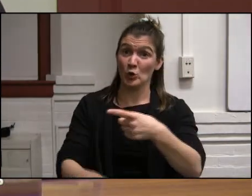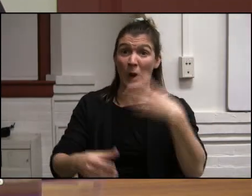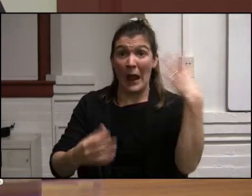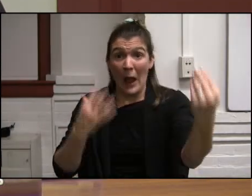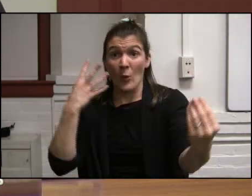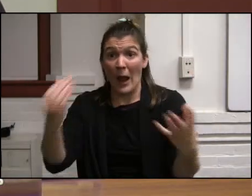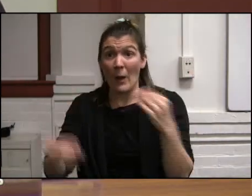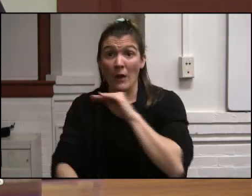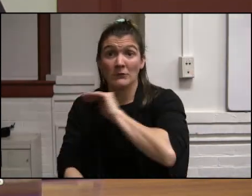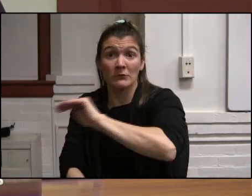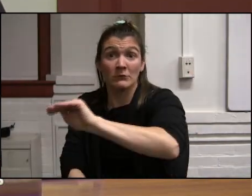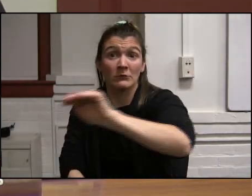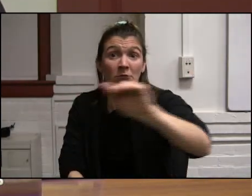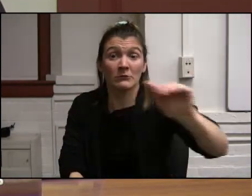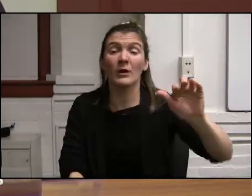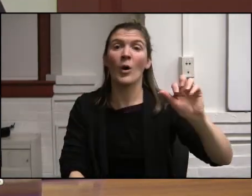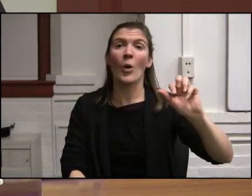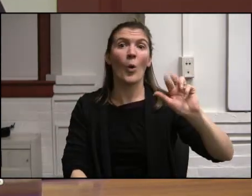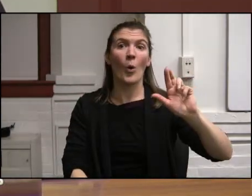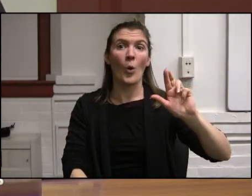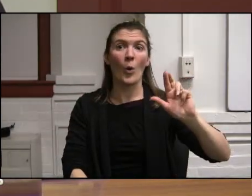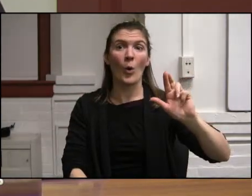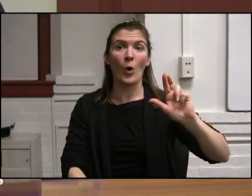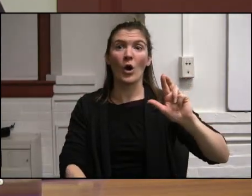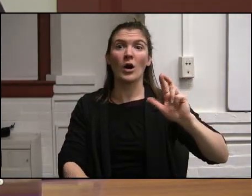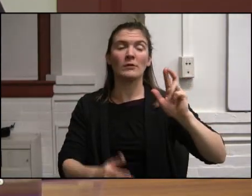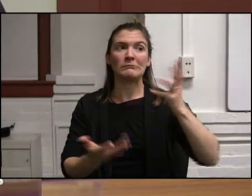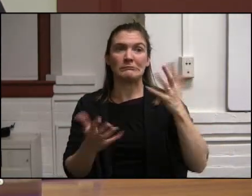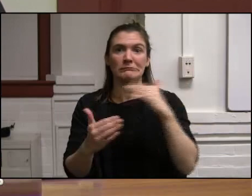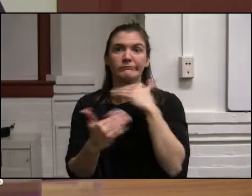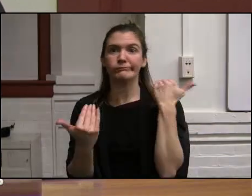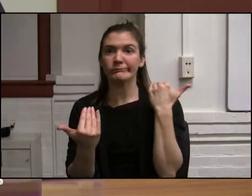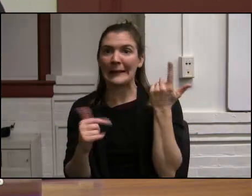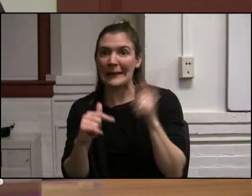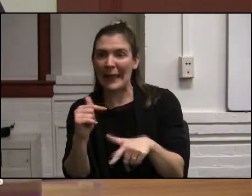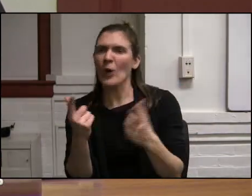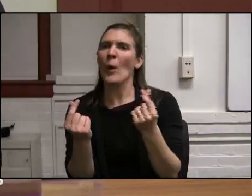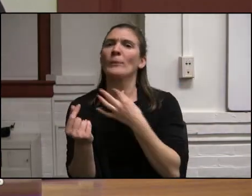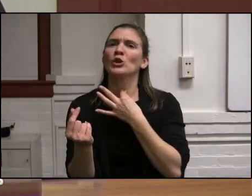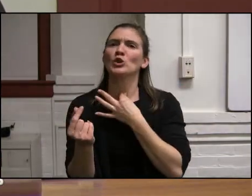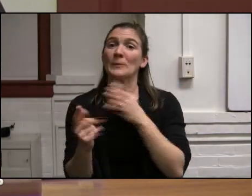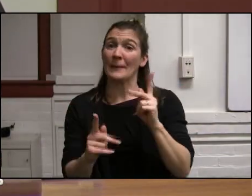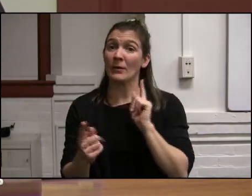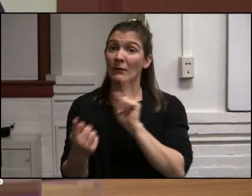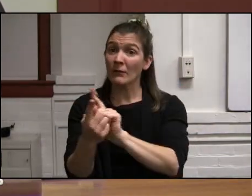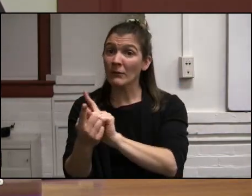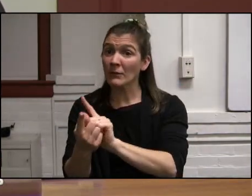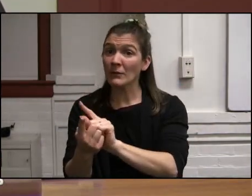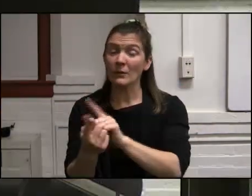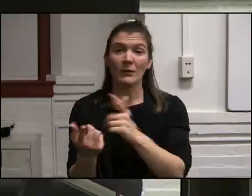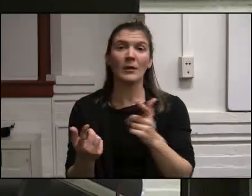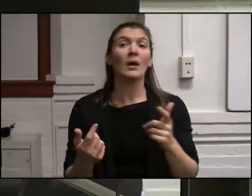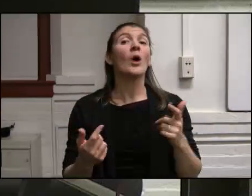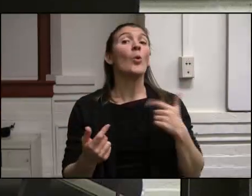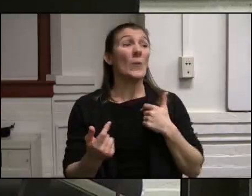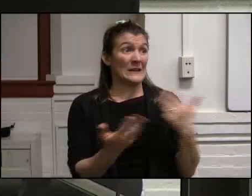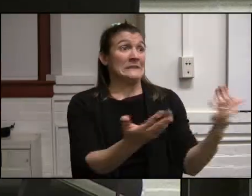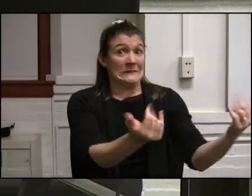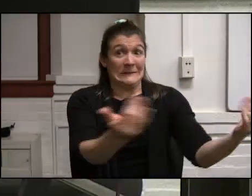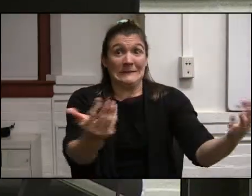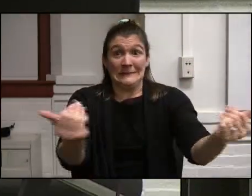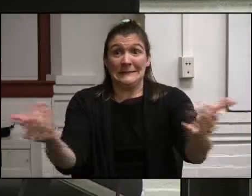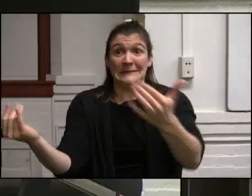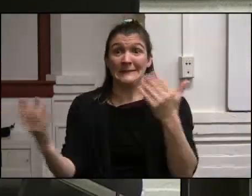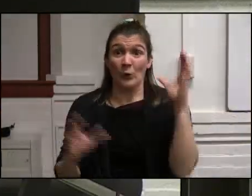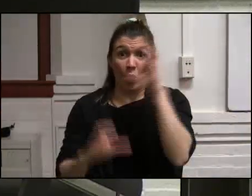actively looking for projects, or are you at capacity with what just kind of comes to you passively? We are actively looking for